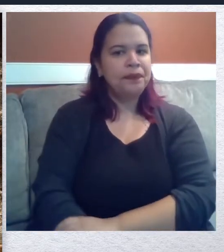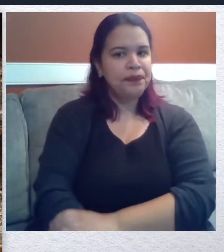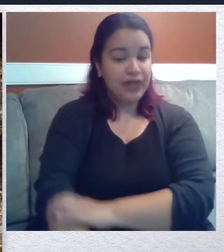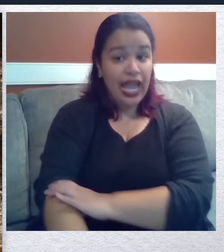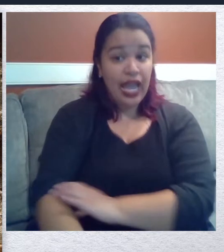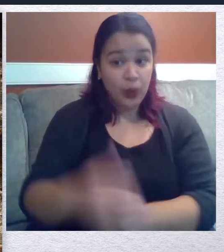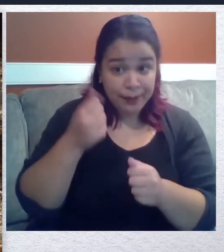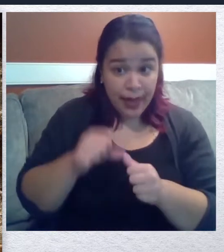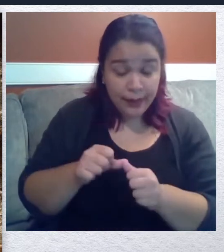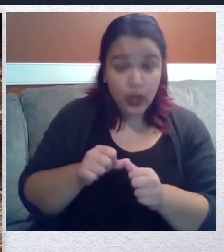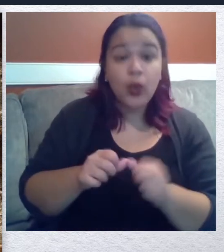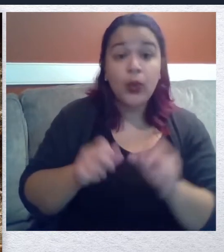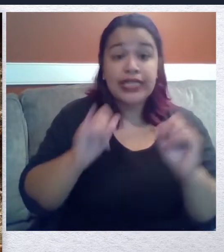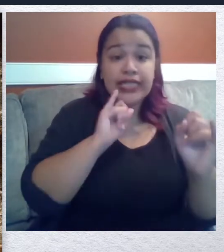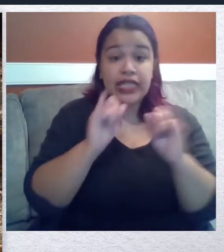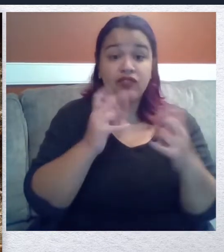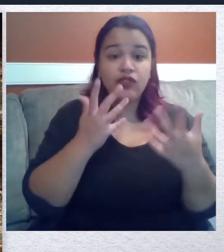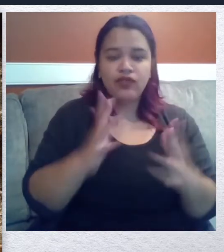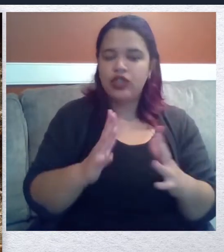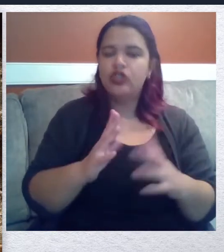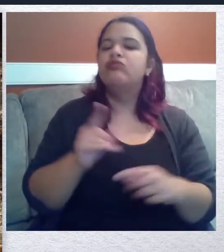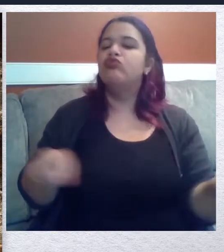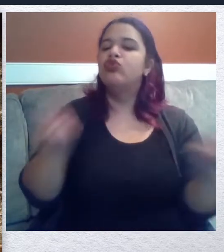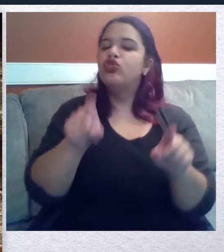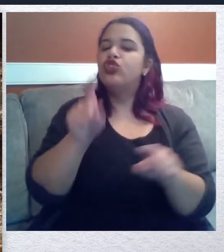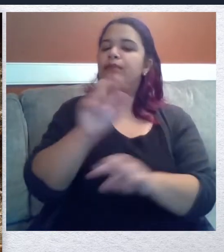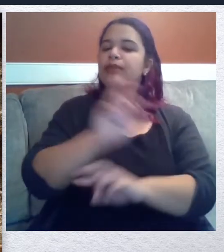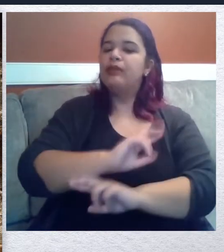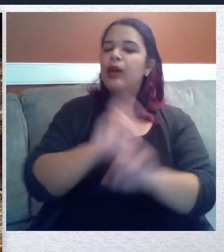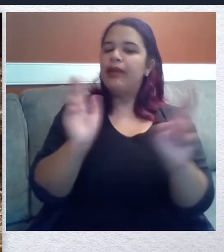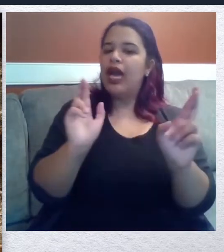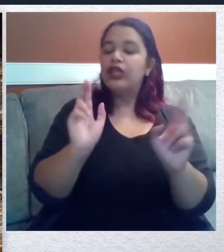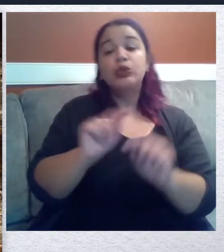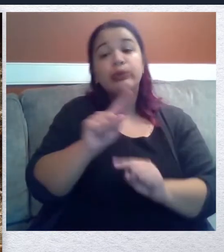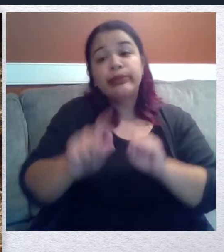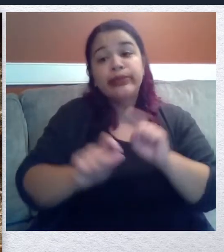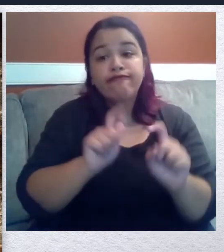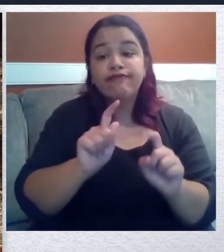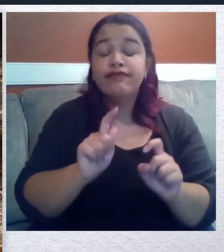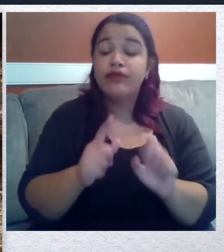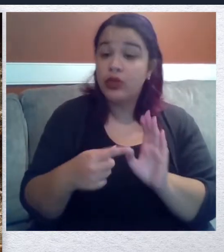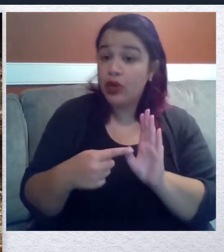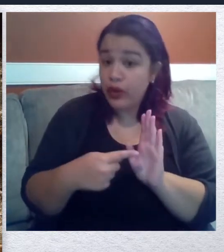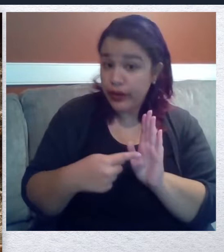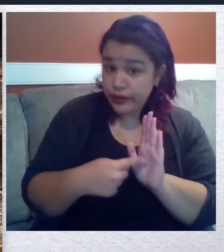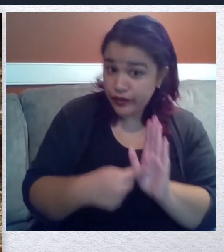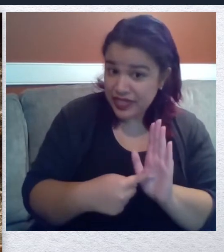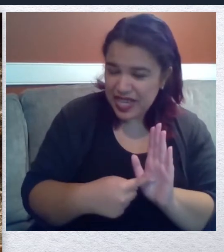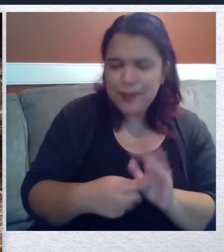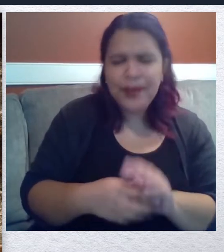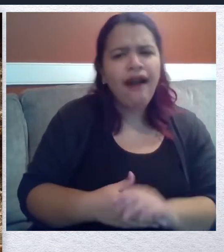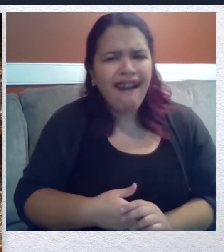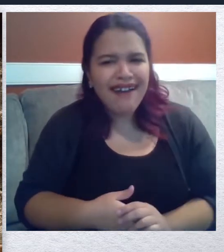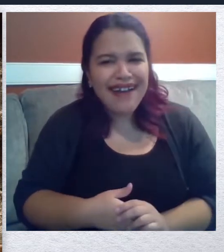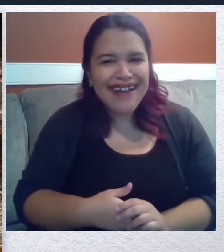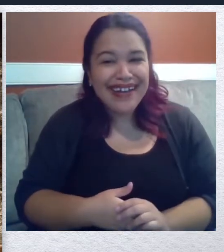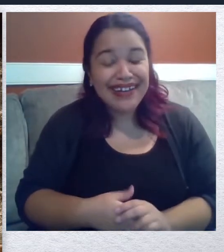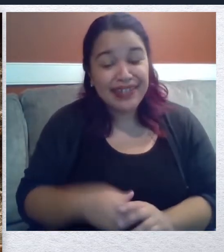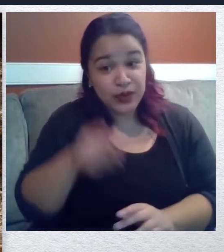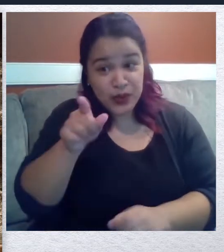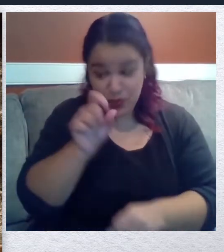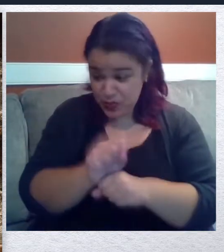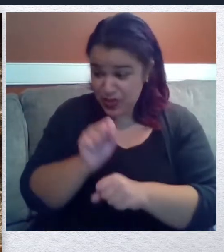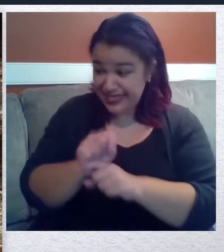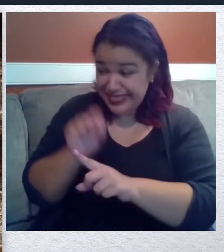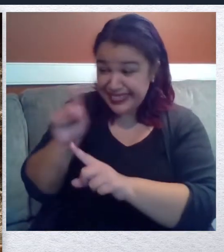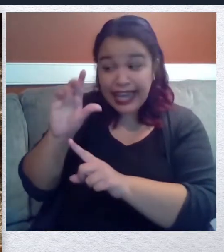interview. For example, what do you like about working at ABC Company? What does